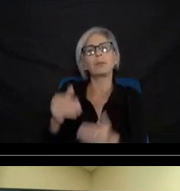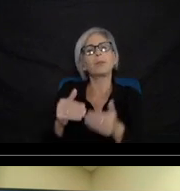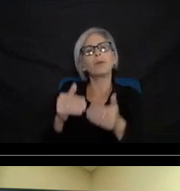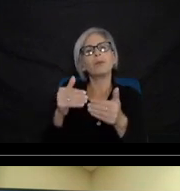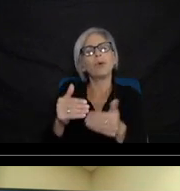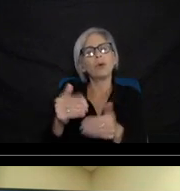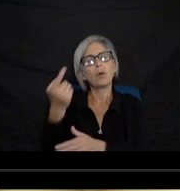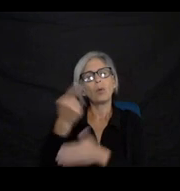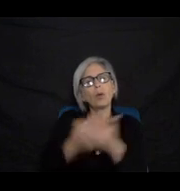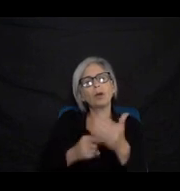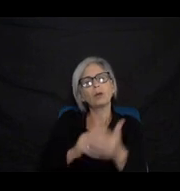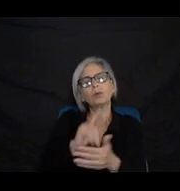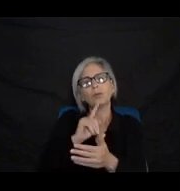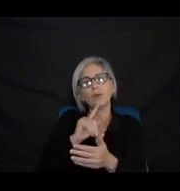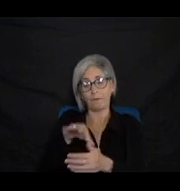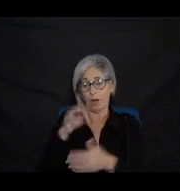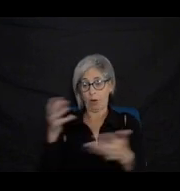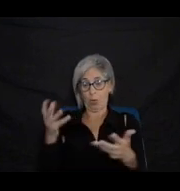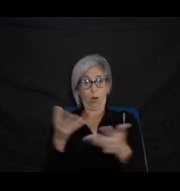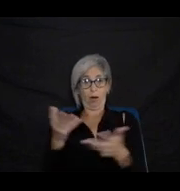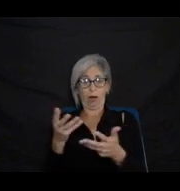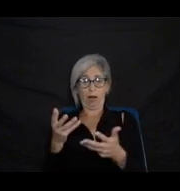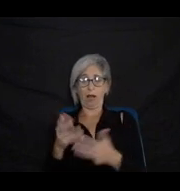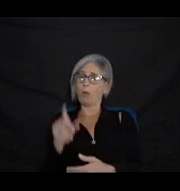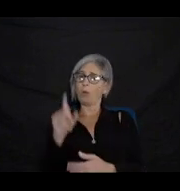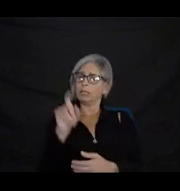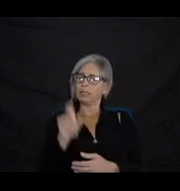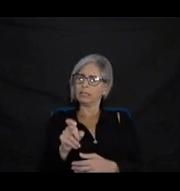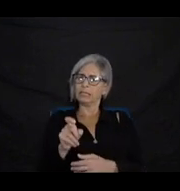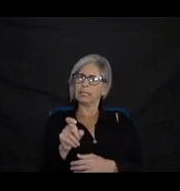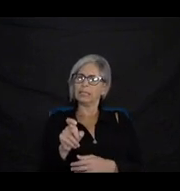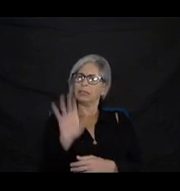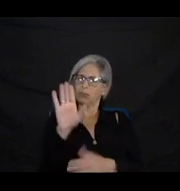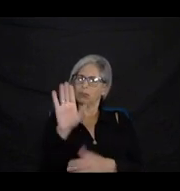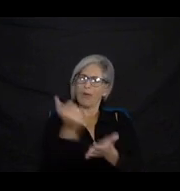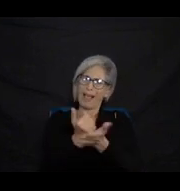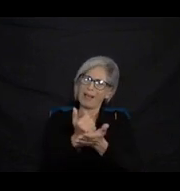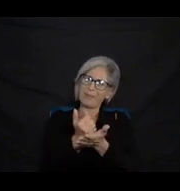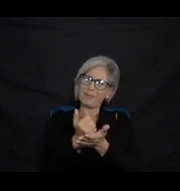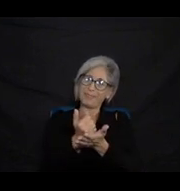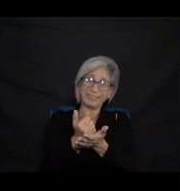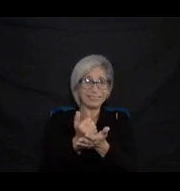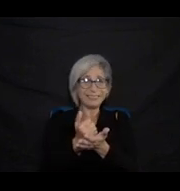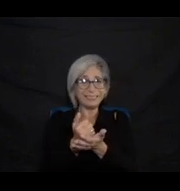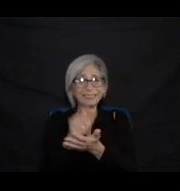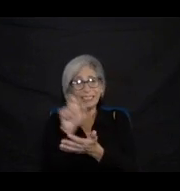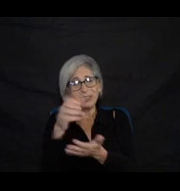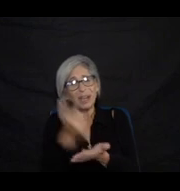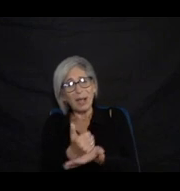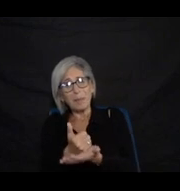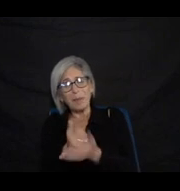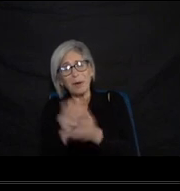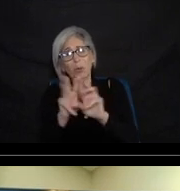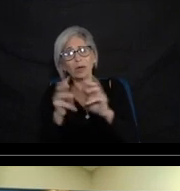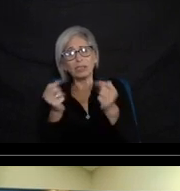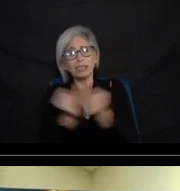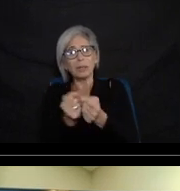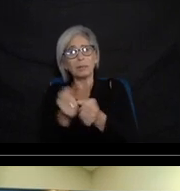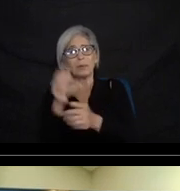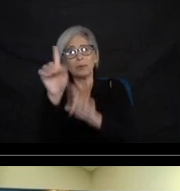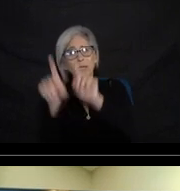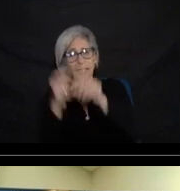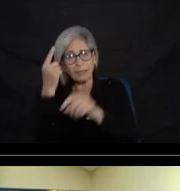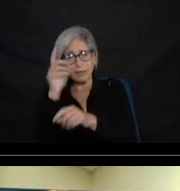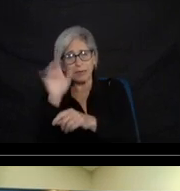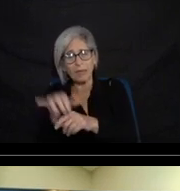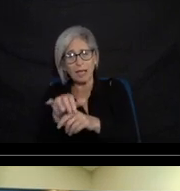really found out is we really need some, we really need your help is really what we need. So a workshop is what we're asking for.